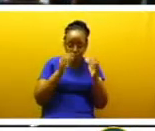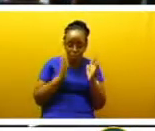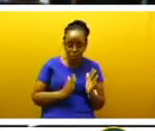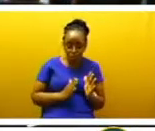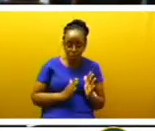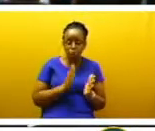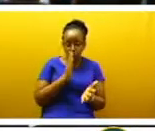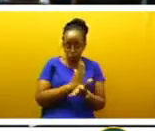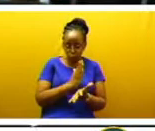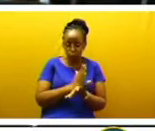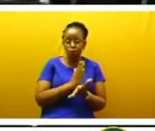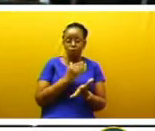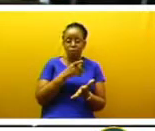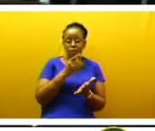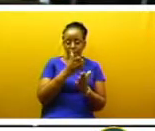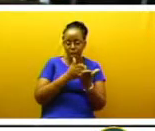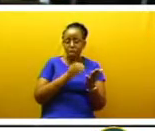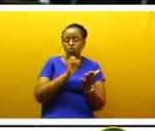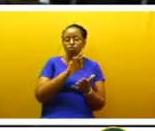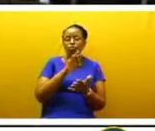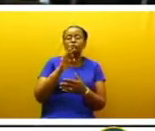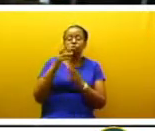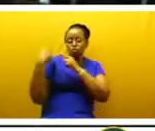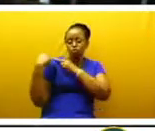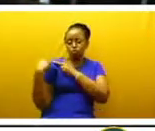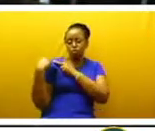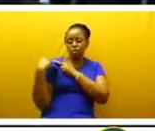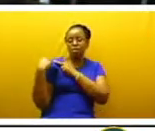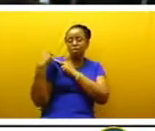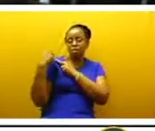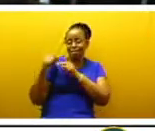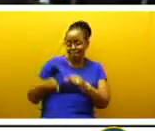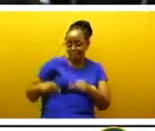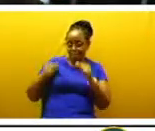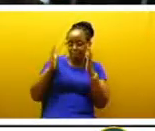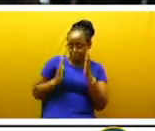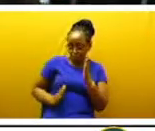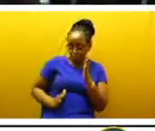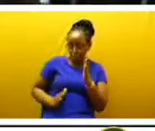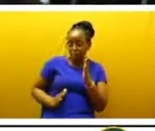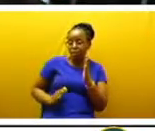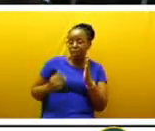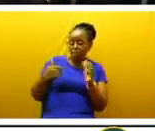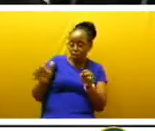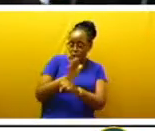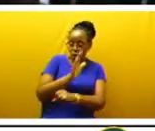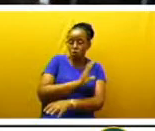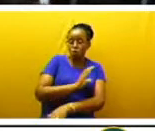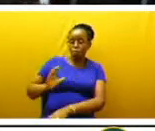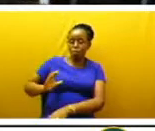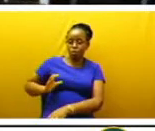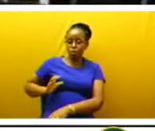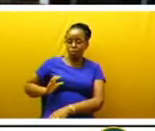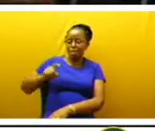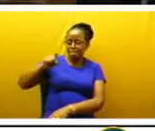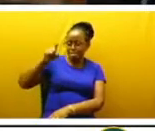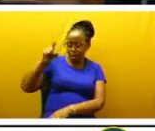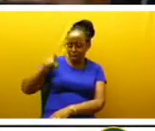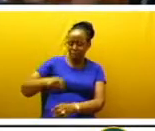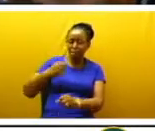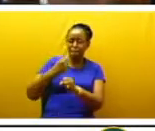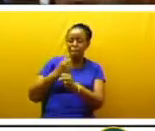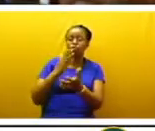of the duty of the chairperson, the whole commission, to ensure